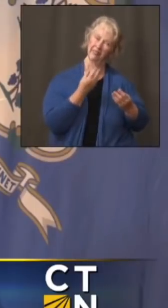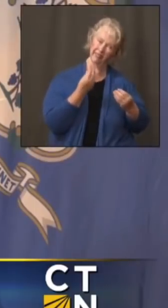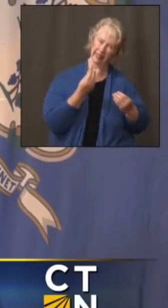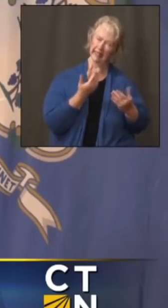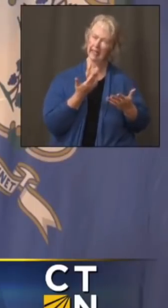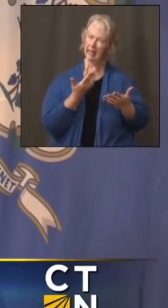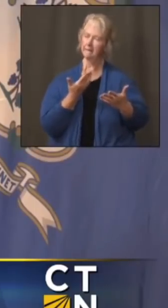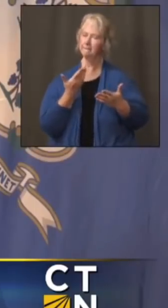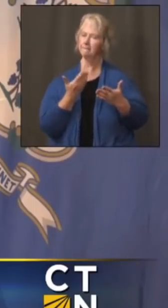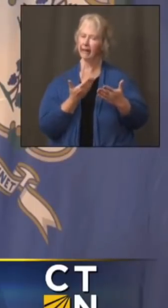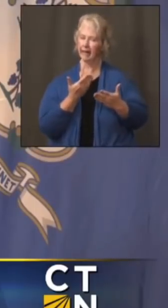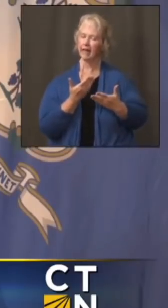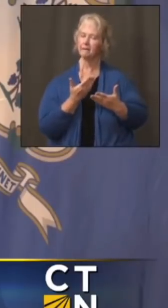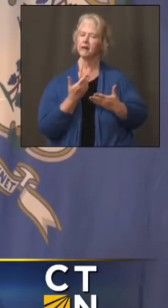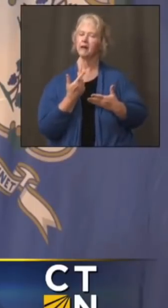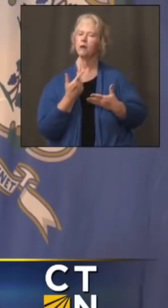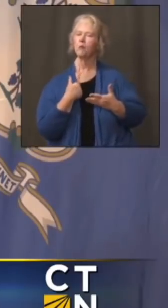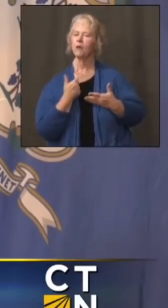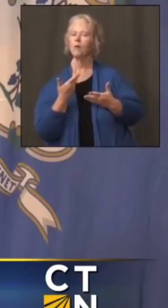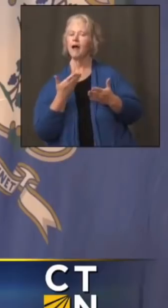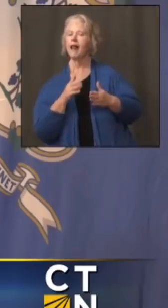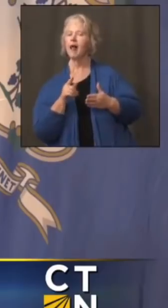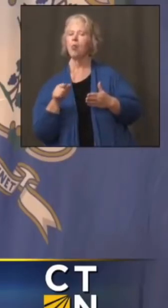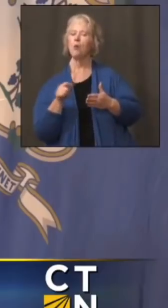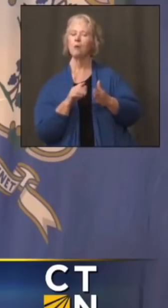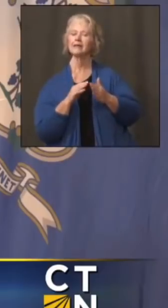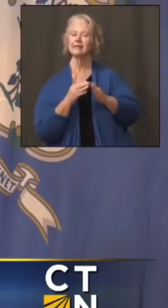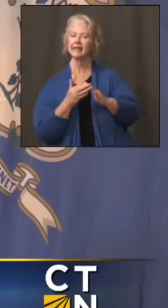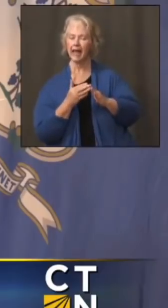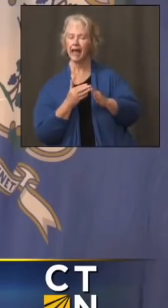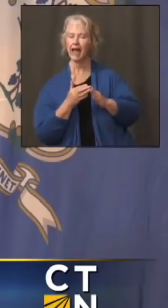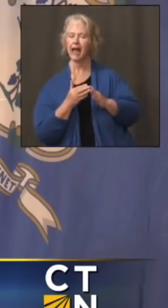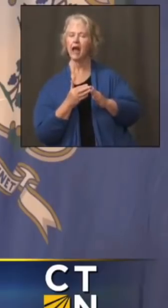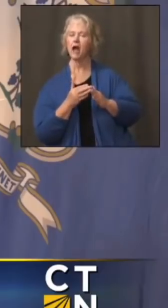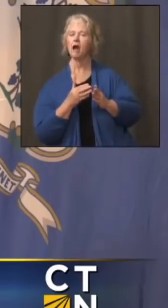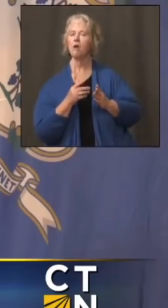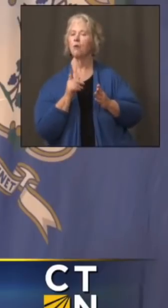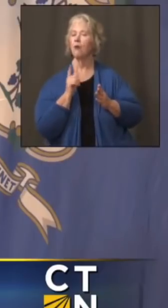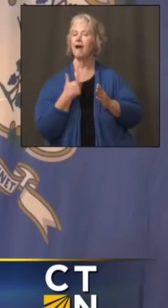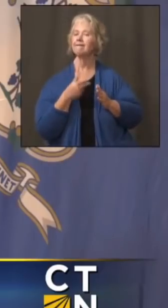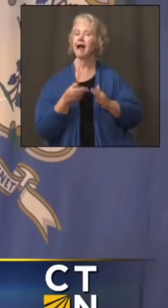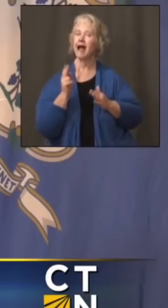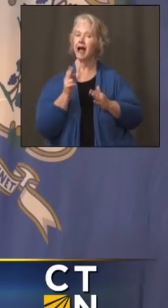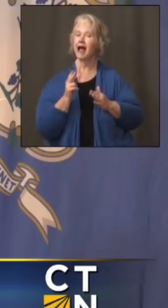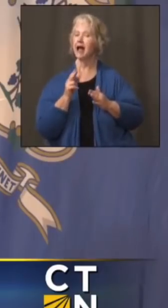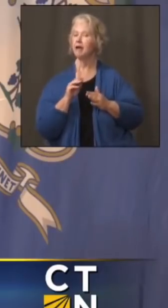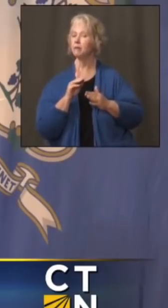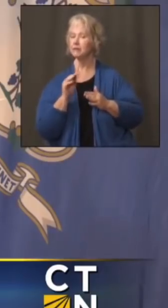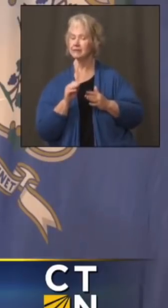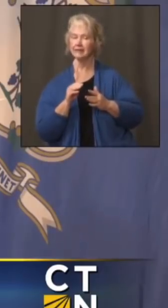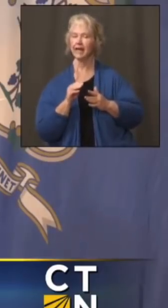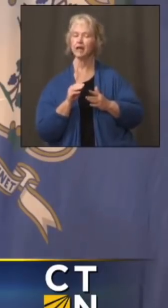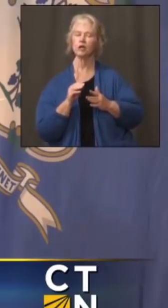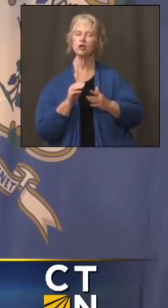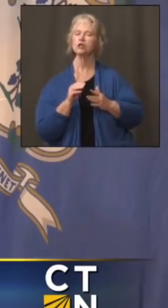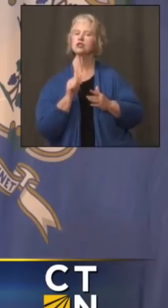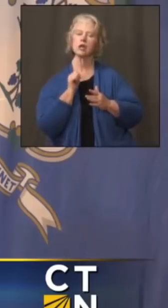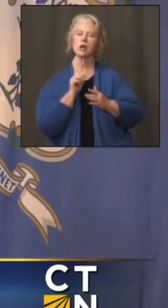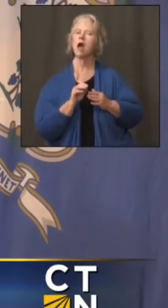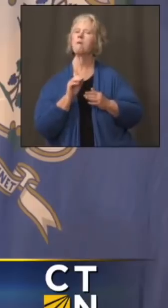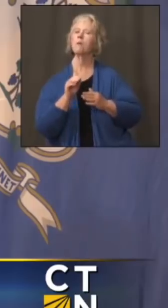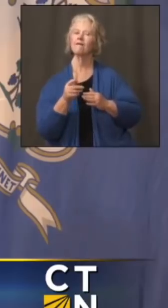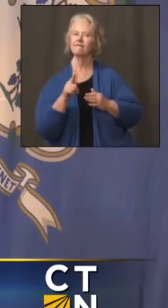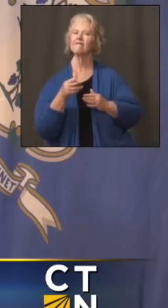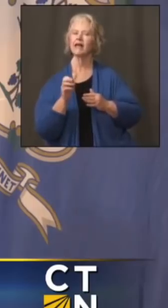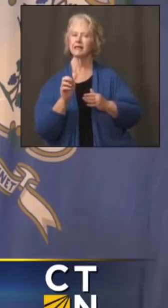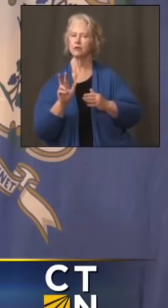about the idea of allowing some of these towns with a higher infection rate the discretion to not go to phase 3. And I